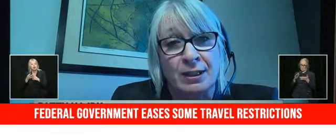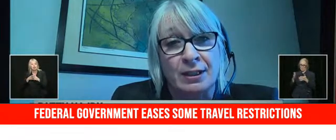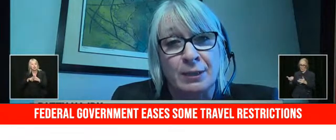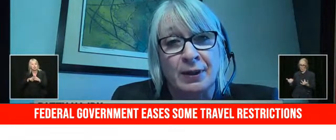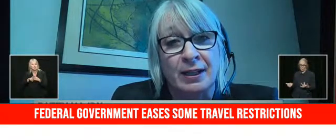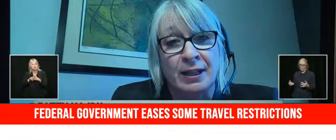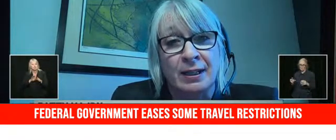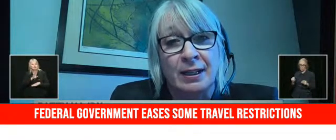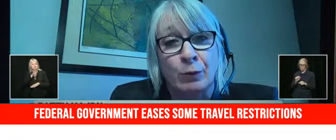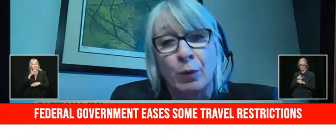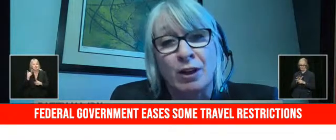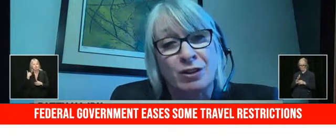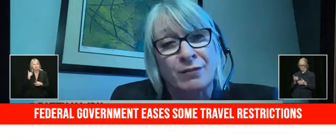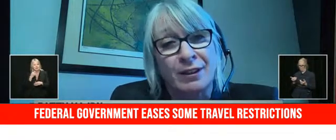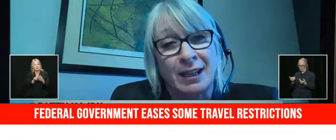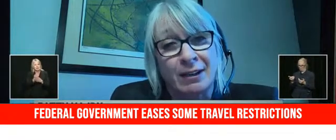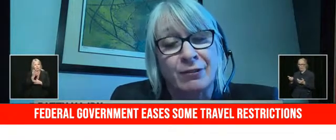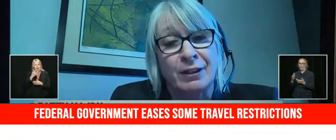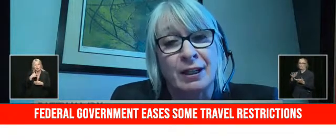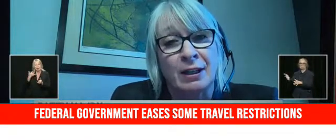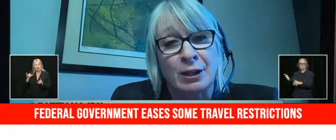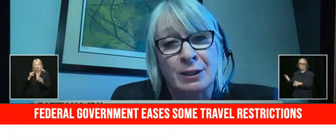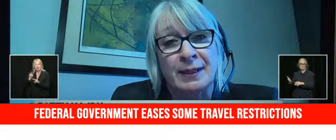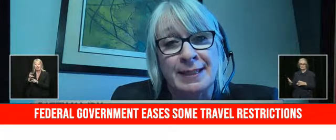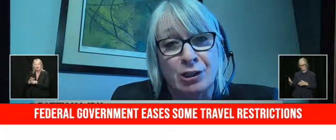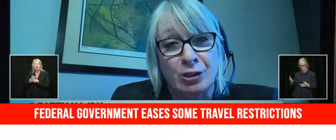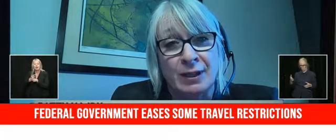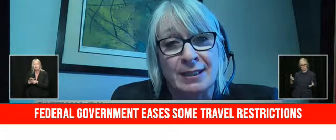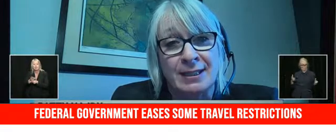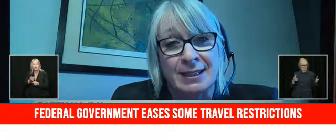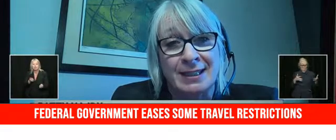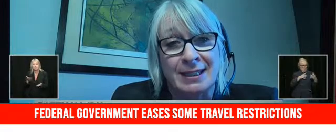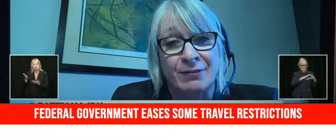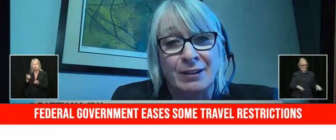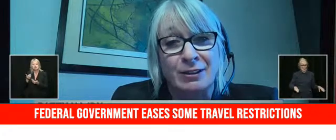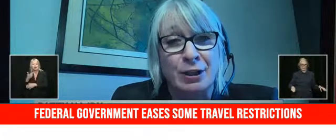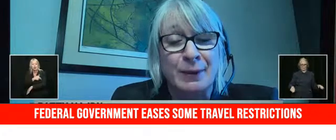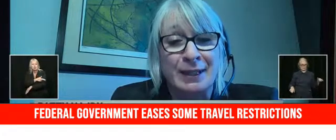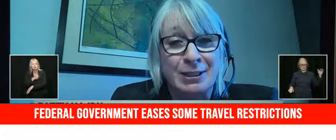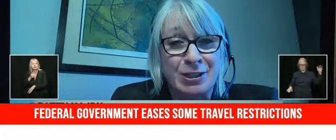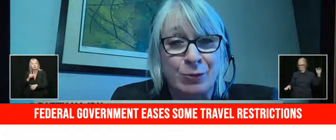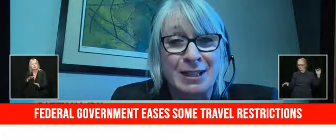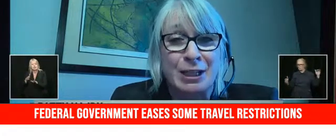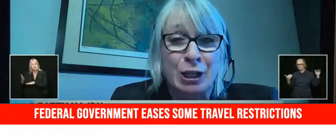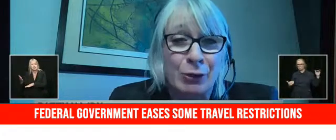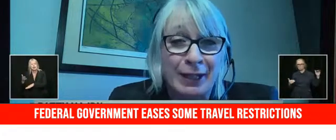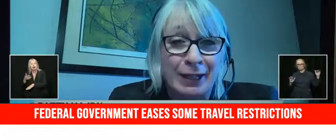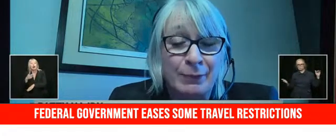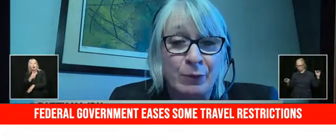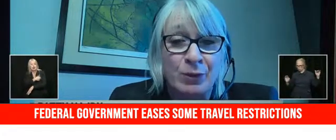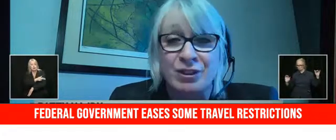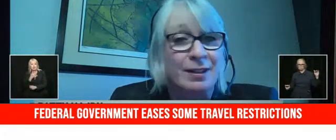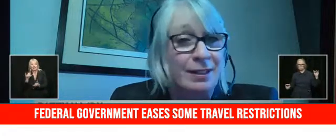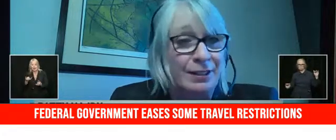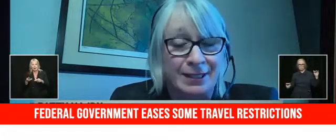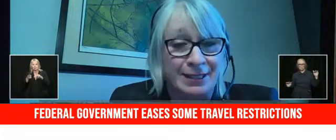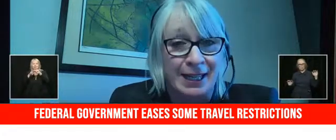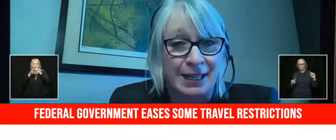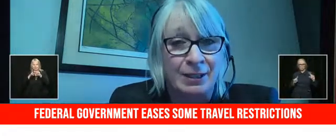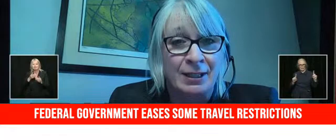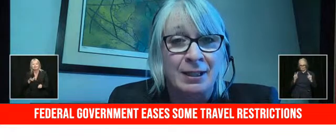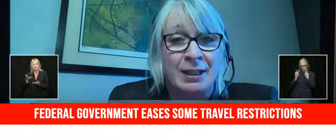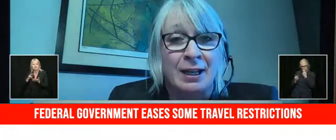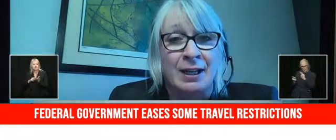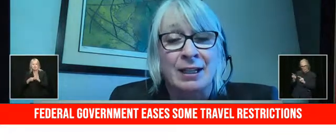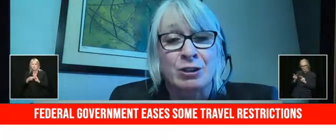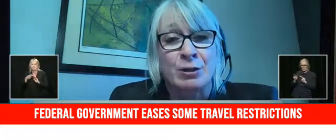surge in the spring, we're watching very carefully hospitalization rates and deaths. And in fact, hospitalization rates are going up, which is not a good